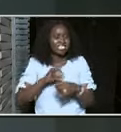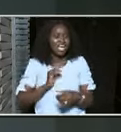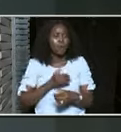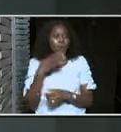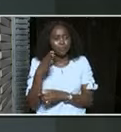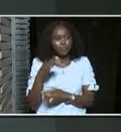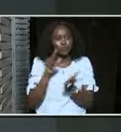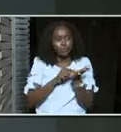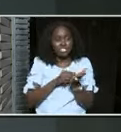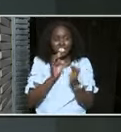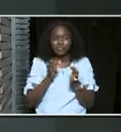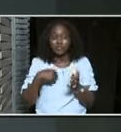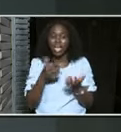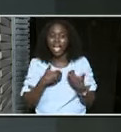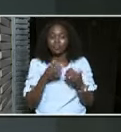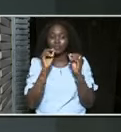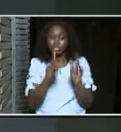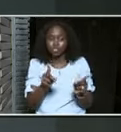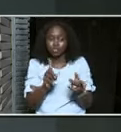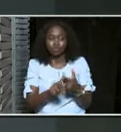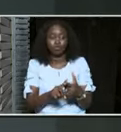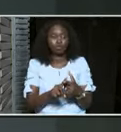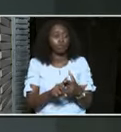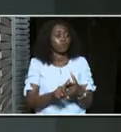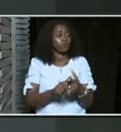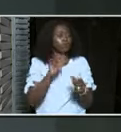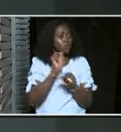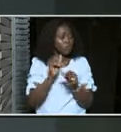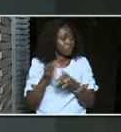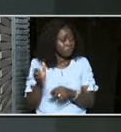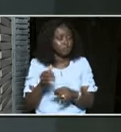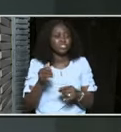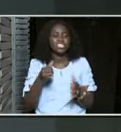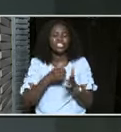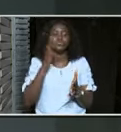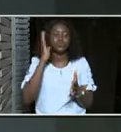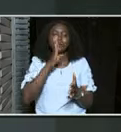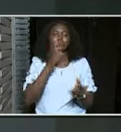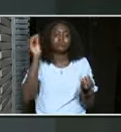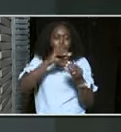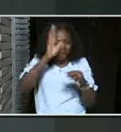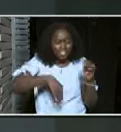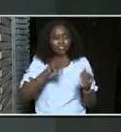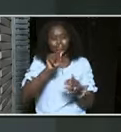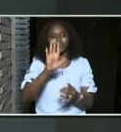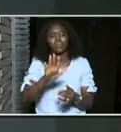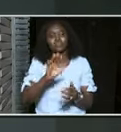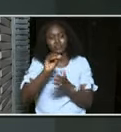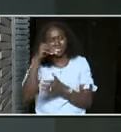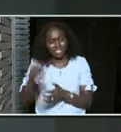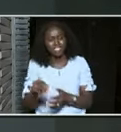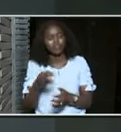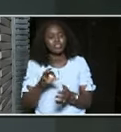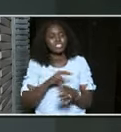an opportunity to implement them, definitely it will be more than 25% of the national